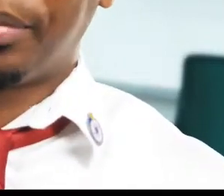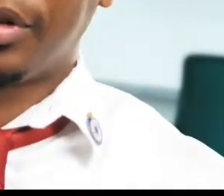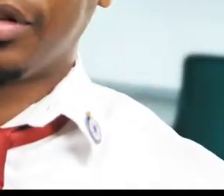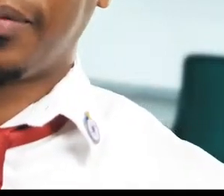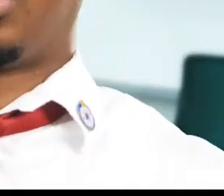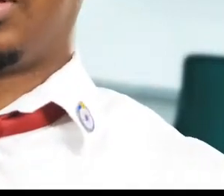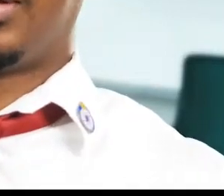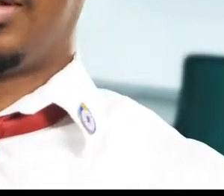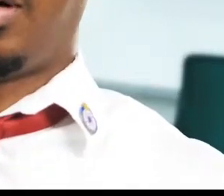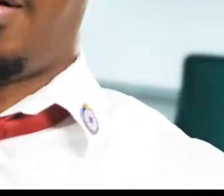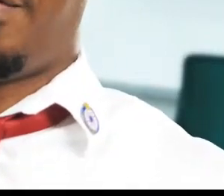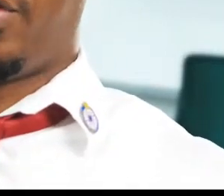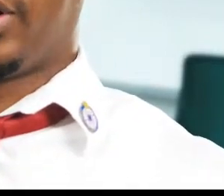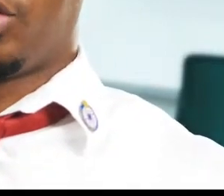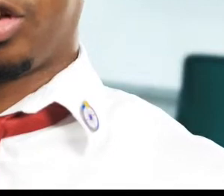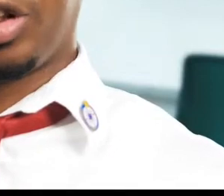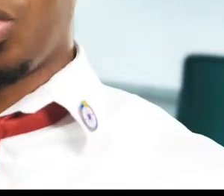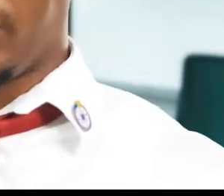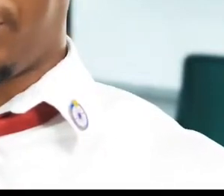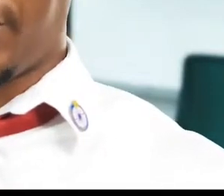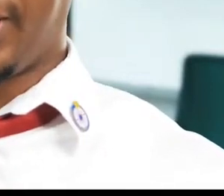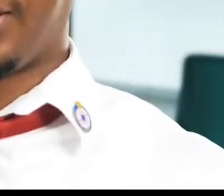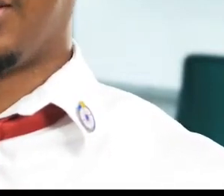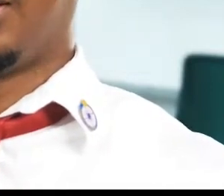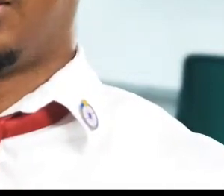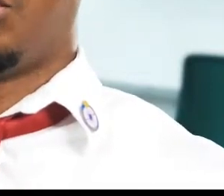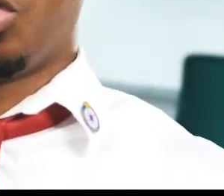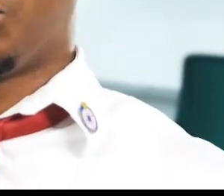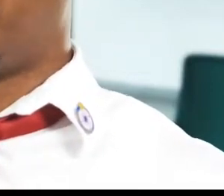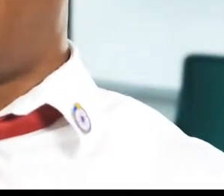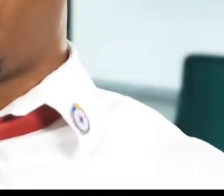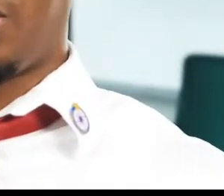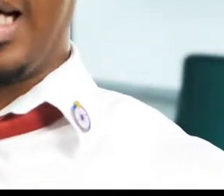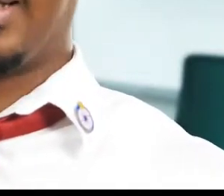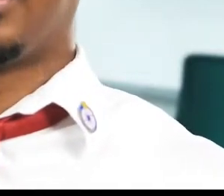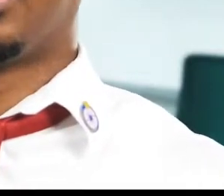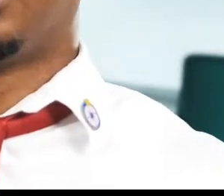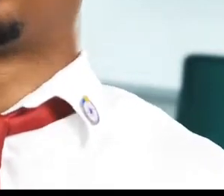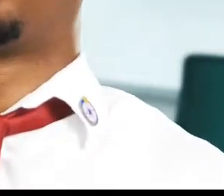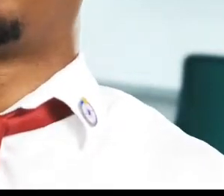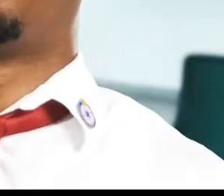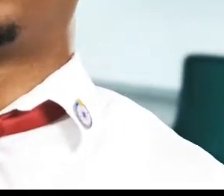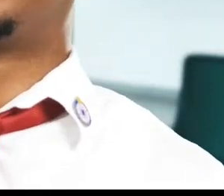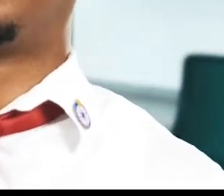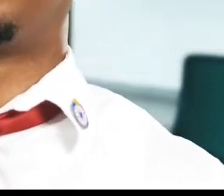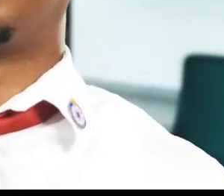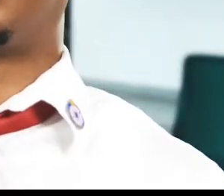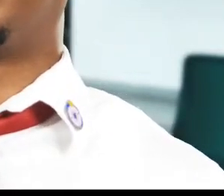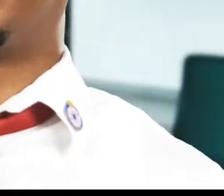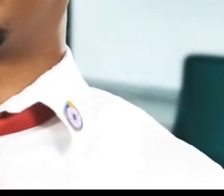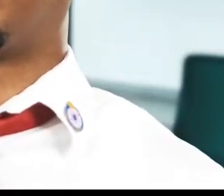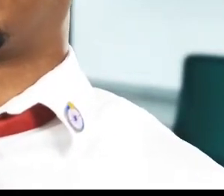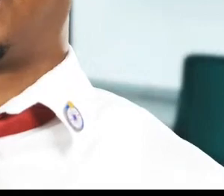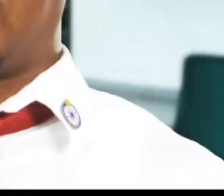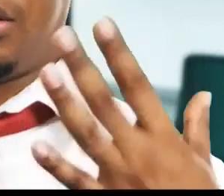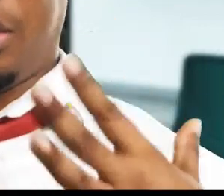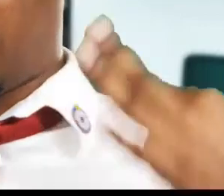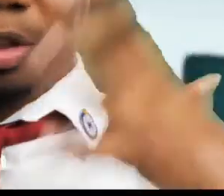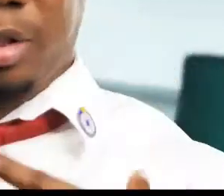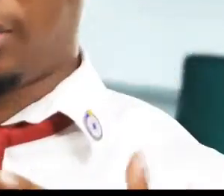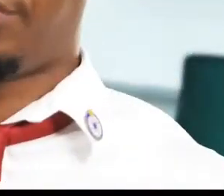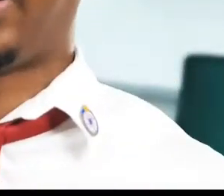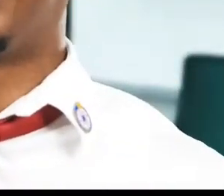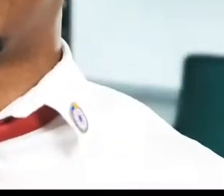even cups. So consider avoiding touching one's face, nose, mouth, eyes. So to avoid self-contamination, that